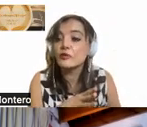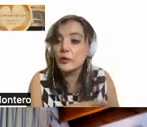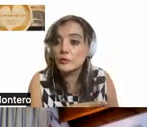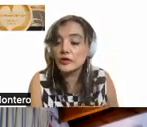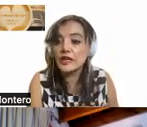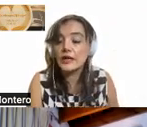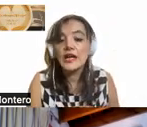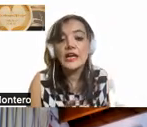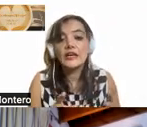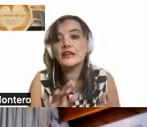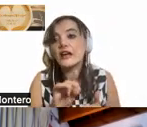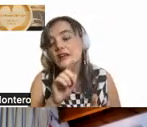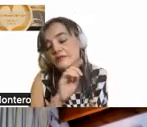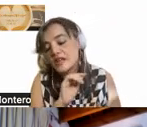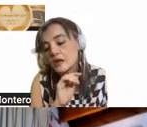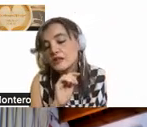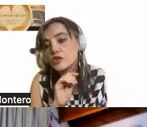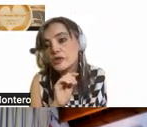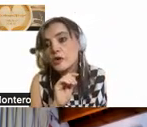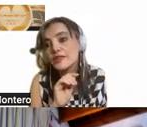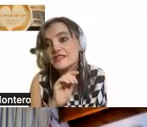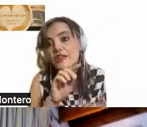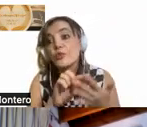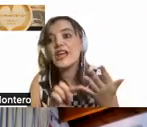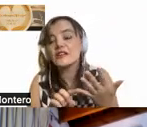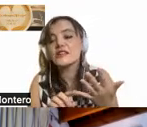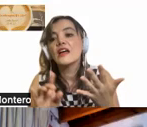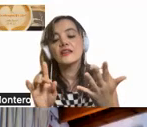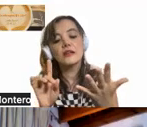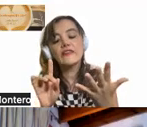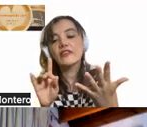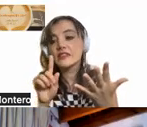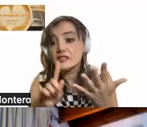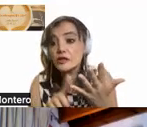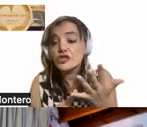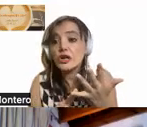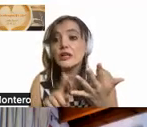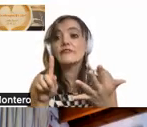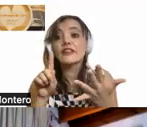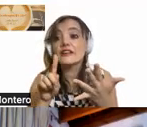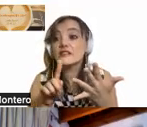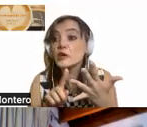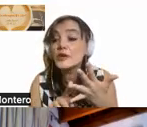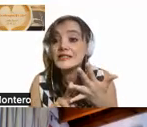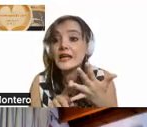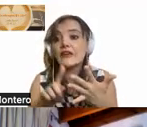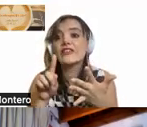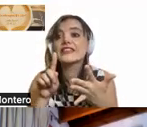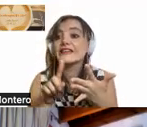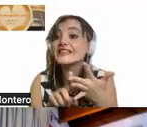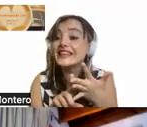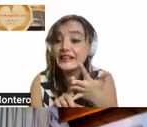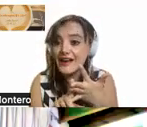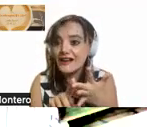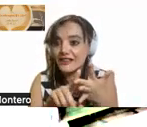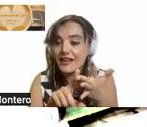side of the brain working. In psychology, we call this the three L's: everything that is logical, everything that is linguistic, everything